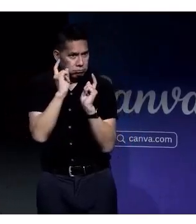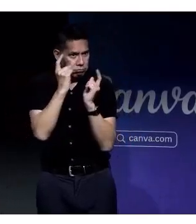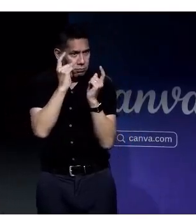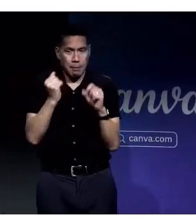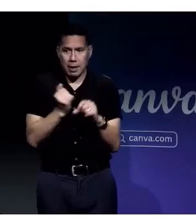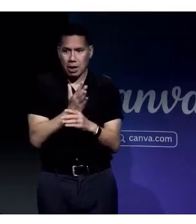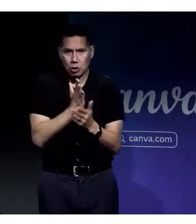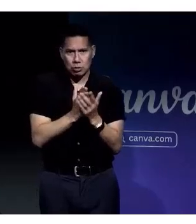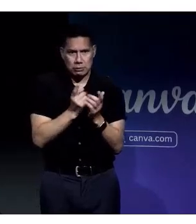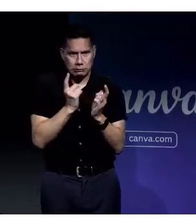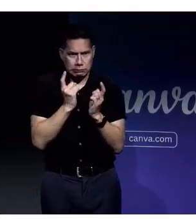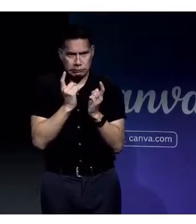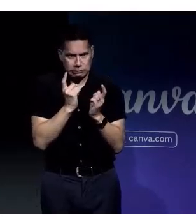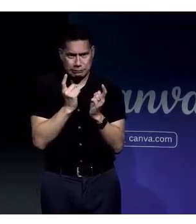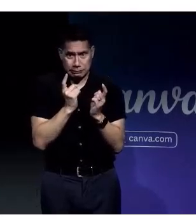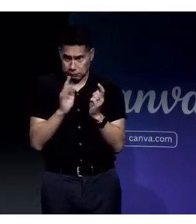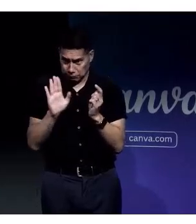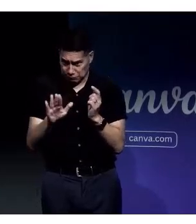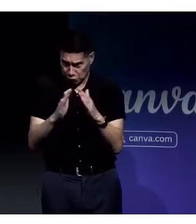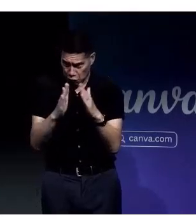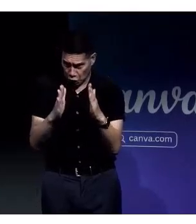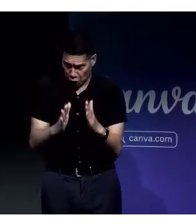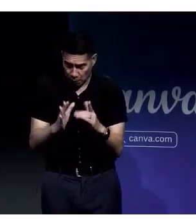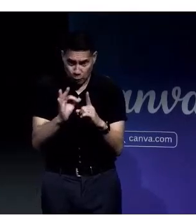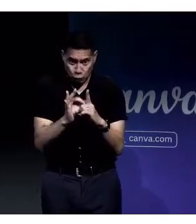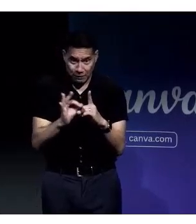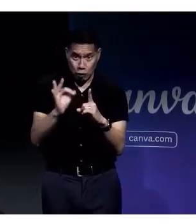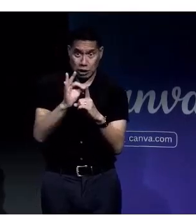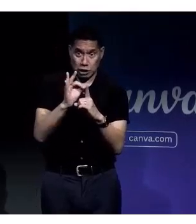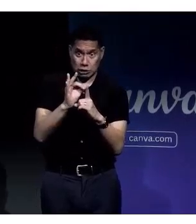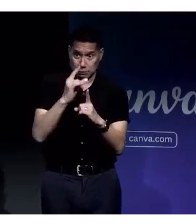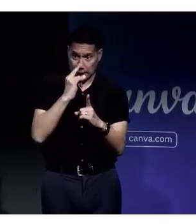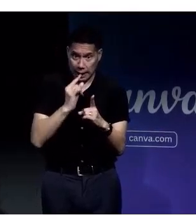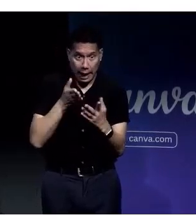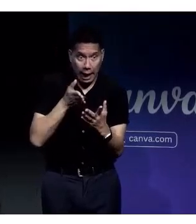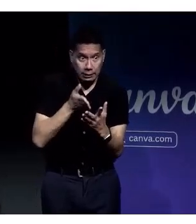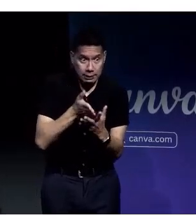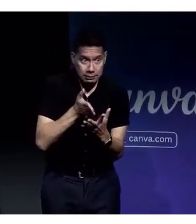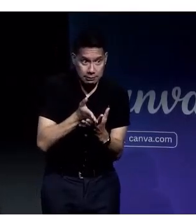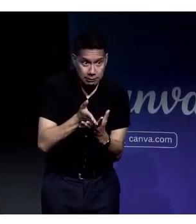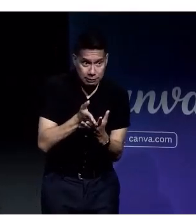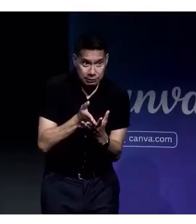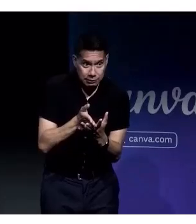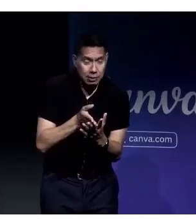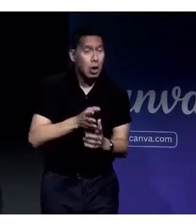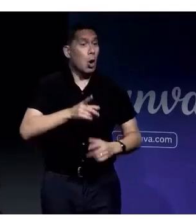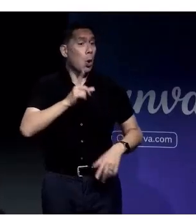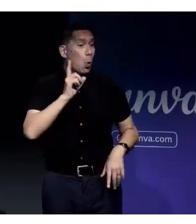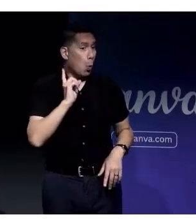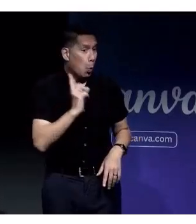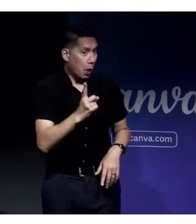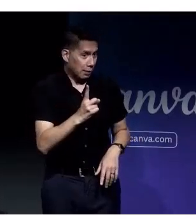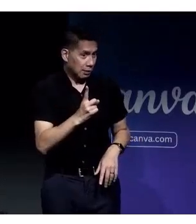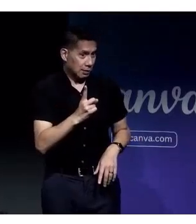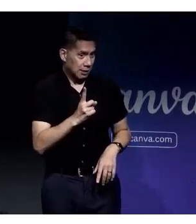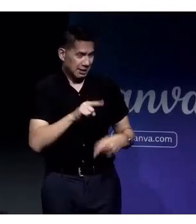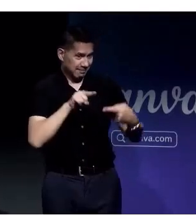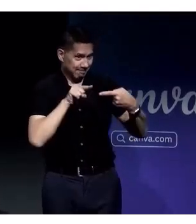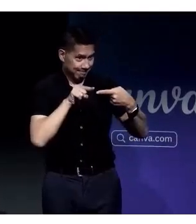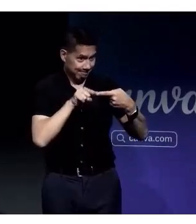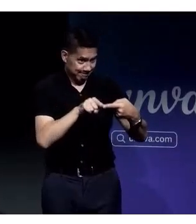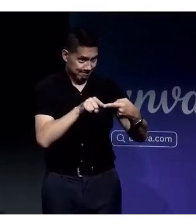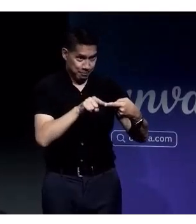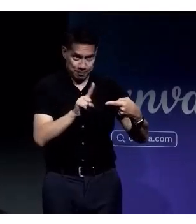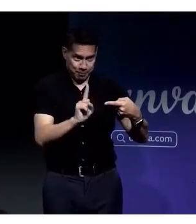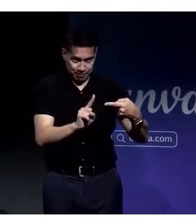making sure that our homepage refresh was accessible. And one of the features that we concentrated